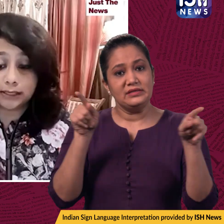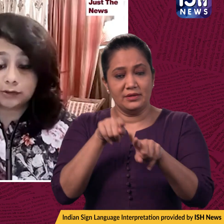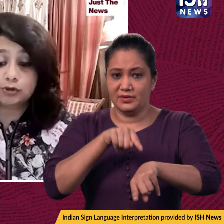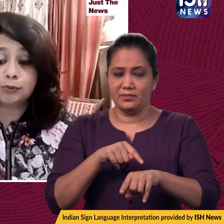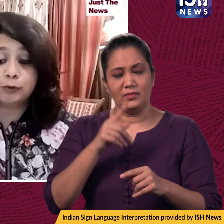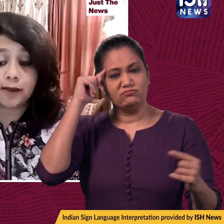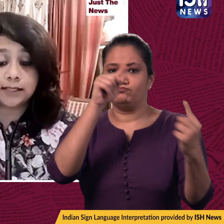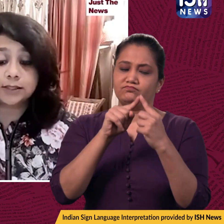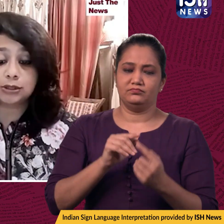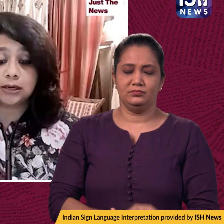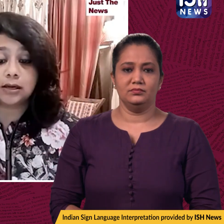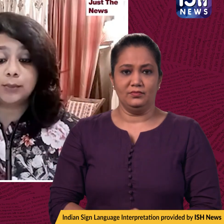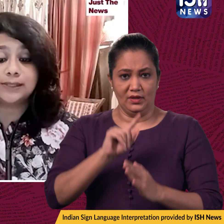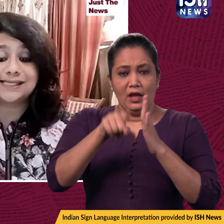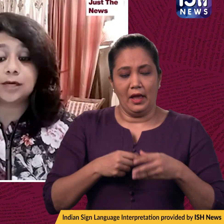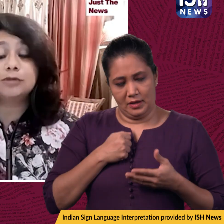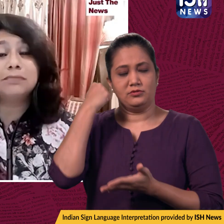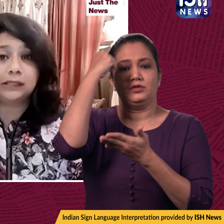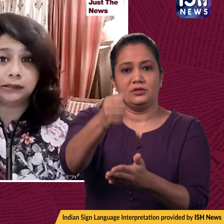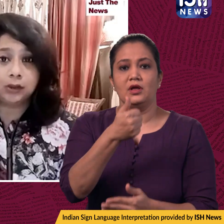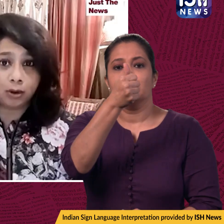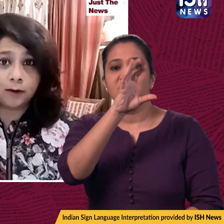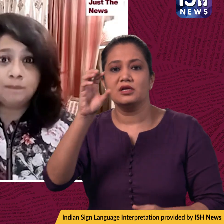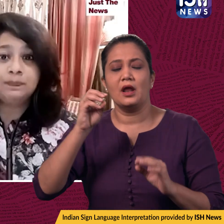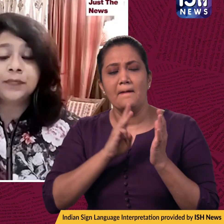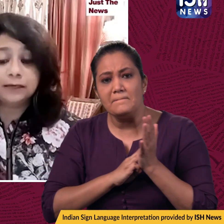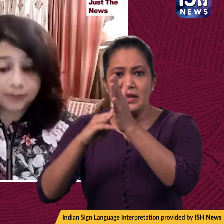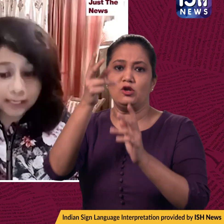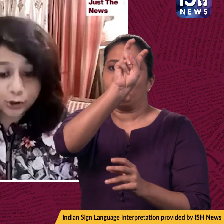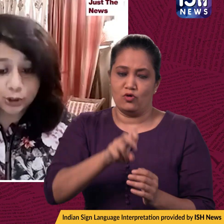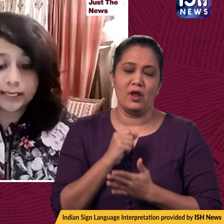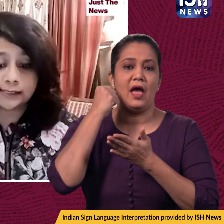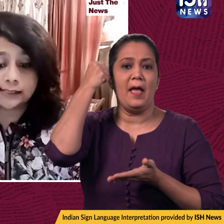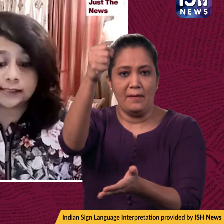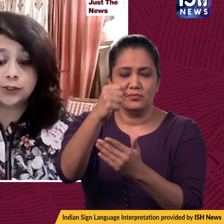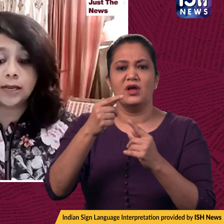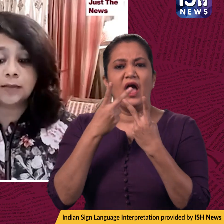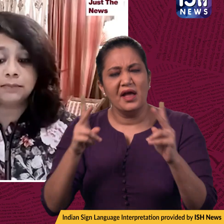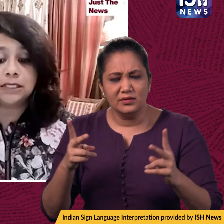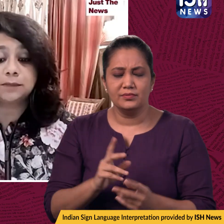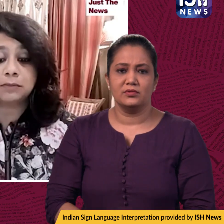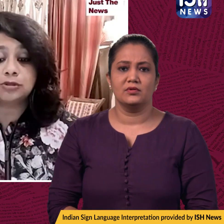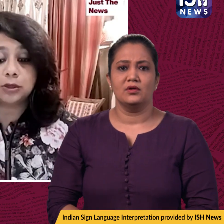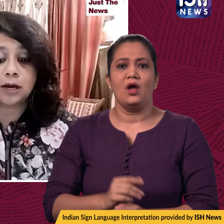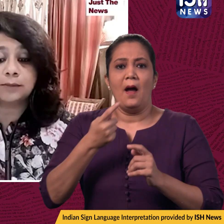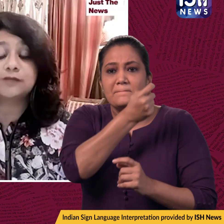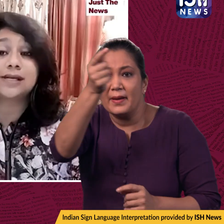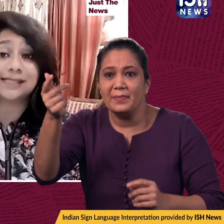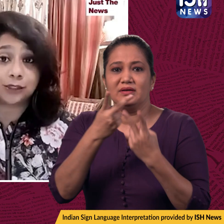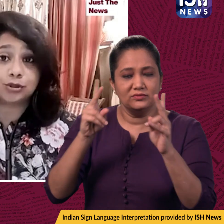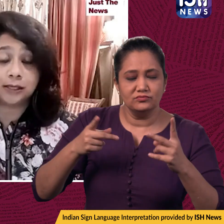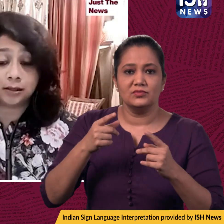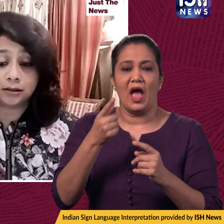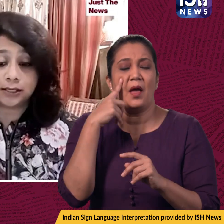meantime, agreed to provide Sri Lanka with $600 million in financial assistance to help meet payment requirements